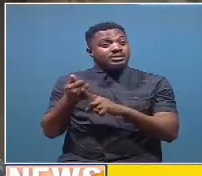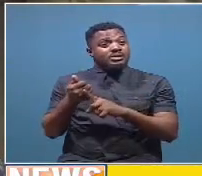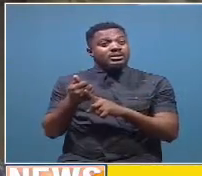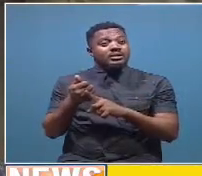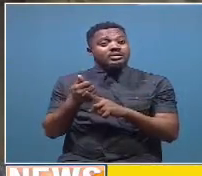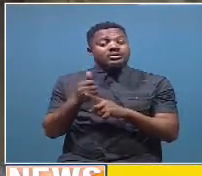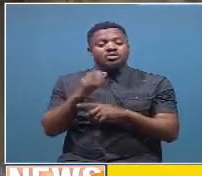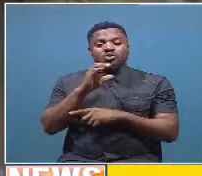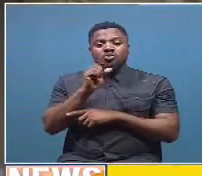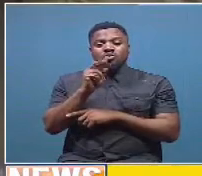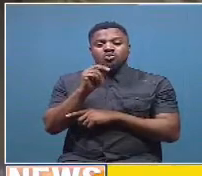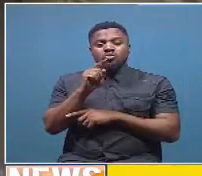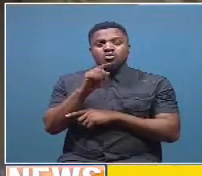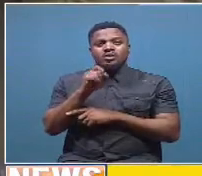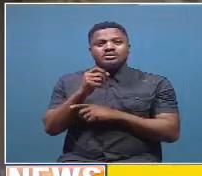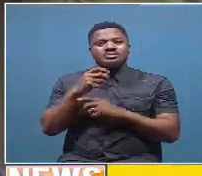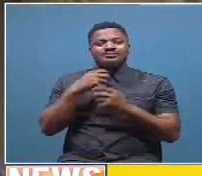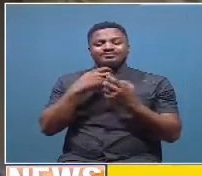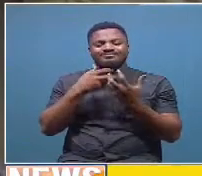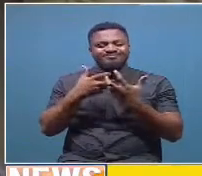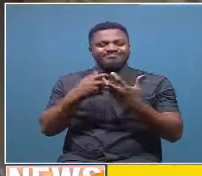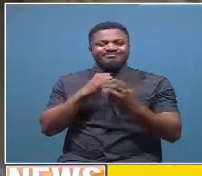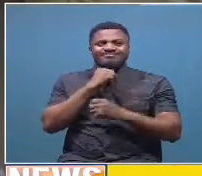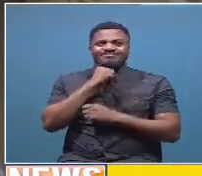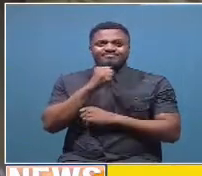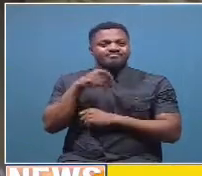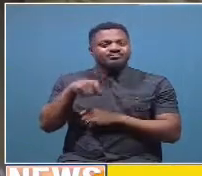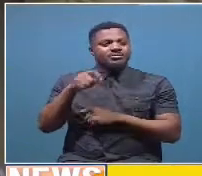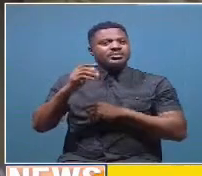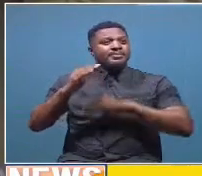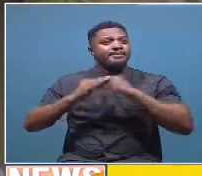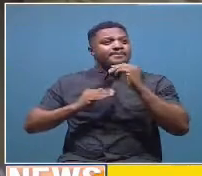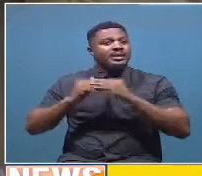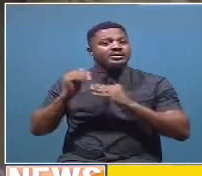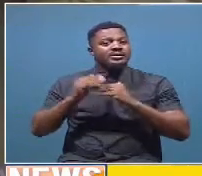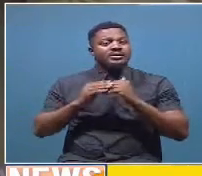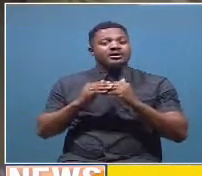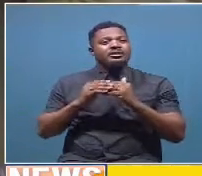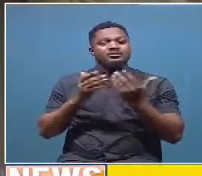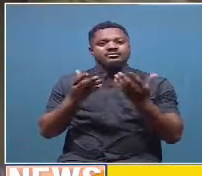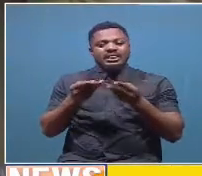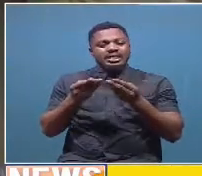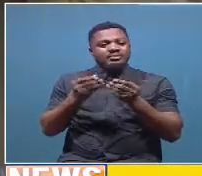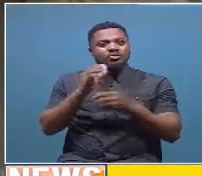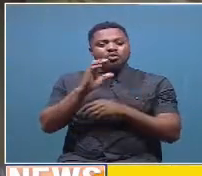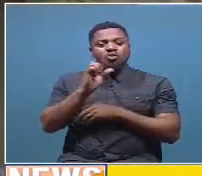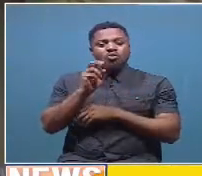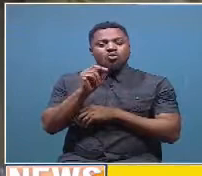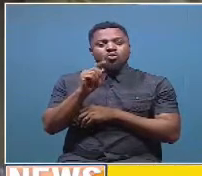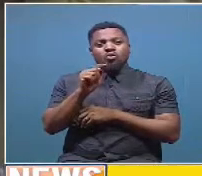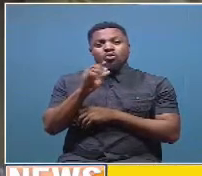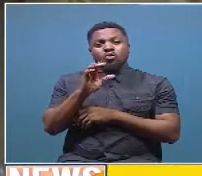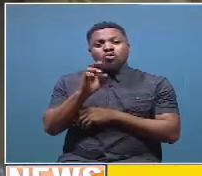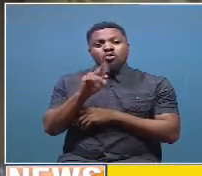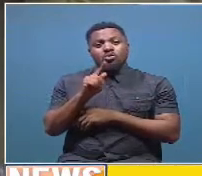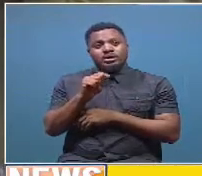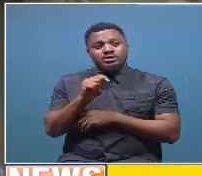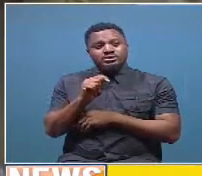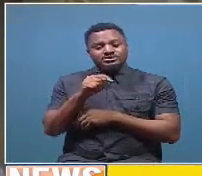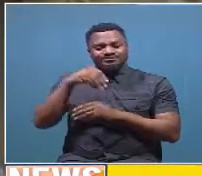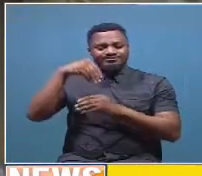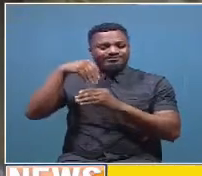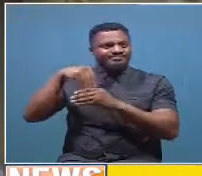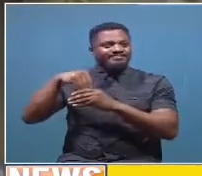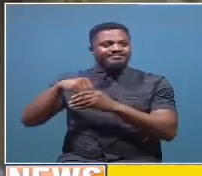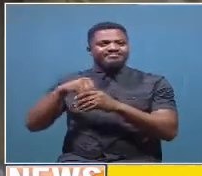a concrete road. So we want to build a concrete slab in replacement, and